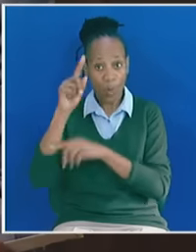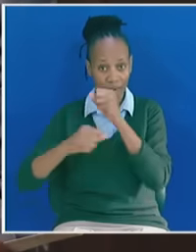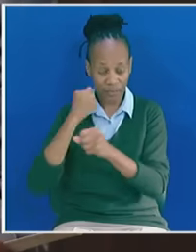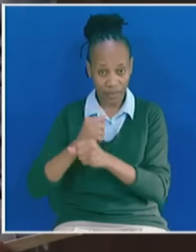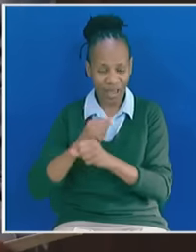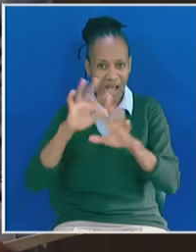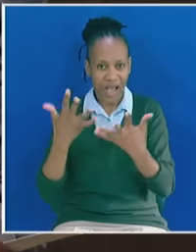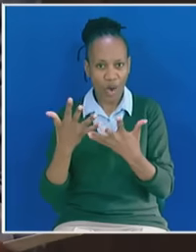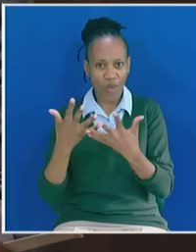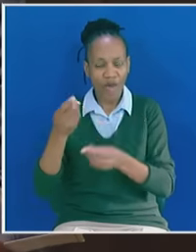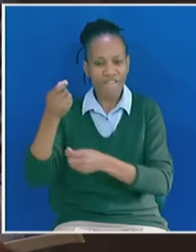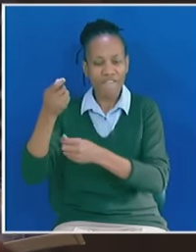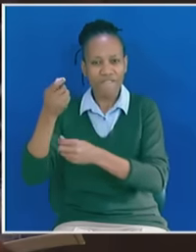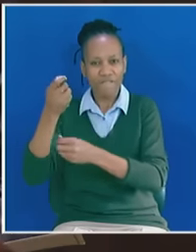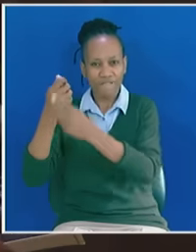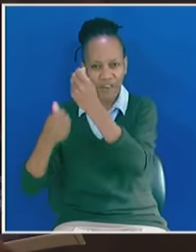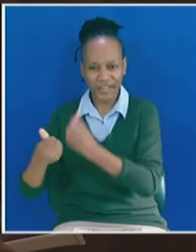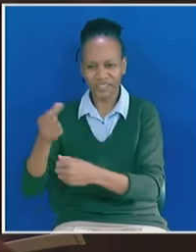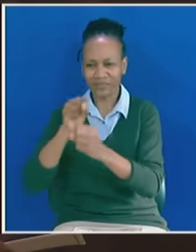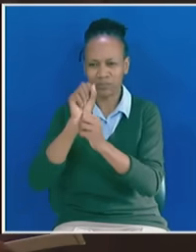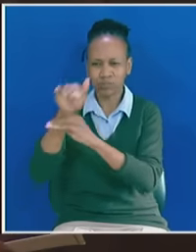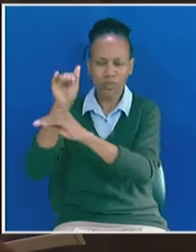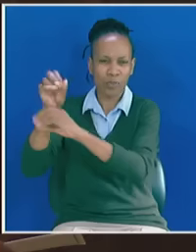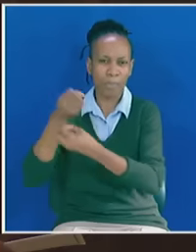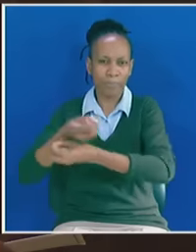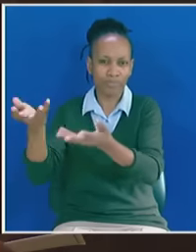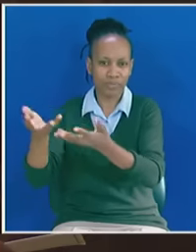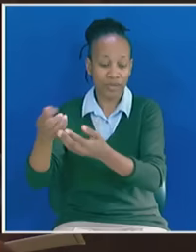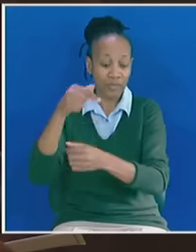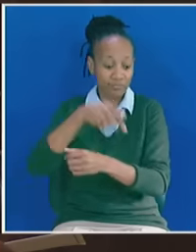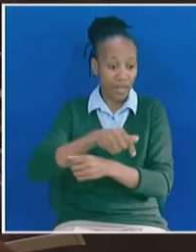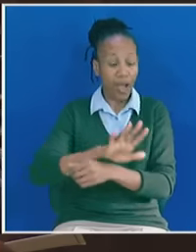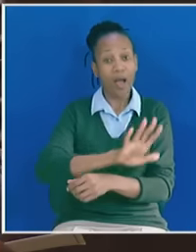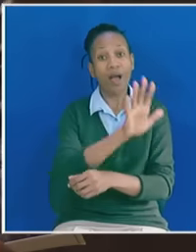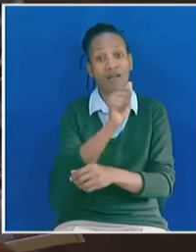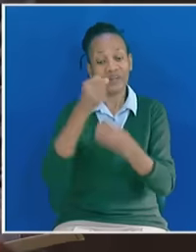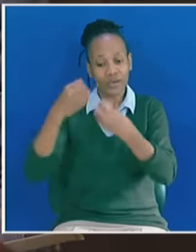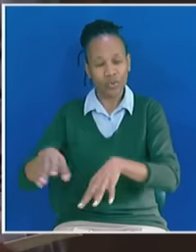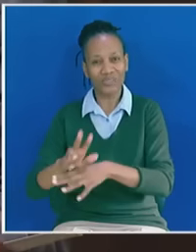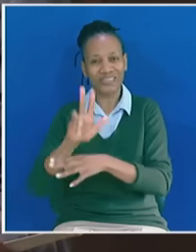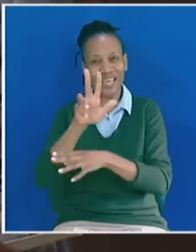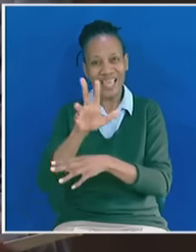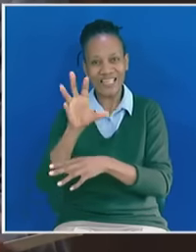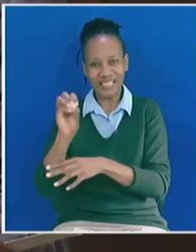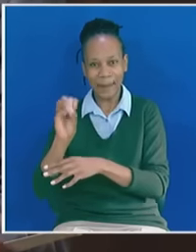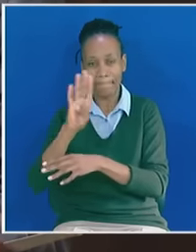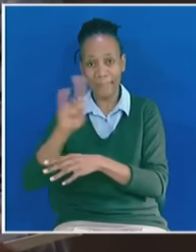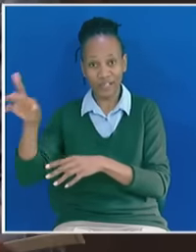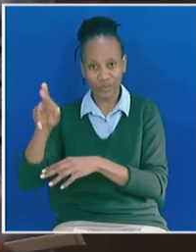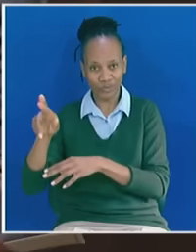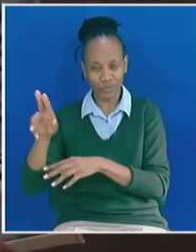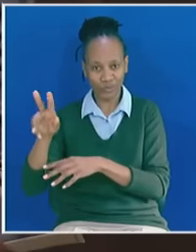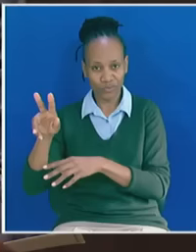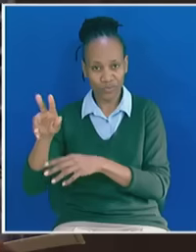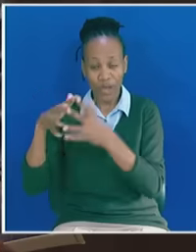through illicit financial flows, while our continent is losing more than 80 billion US dollars per annum.